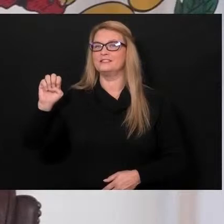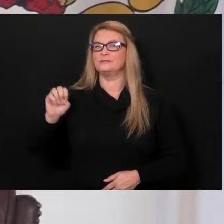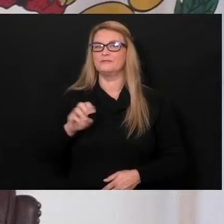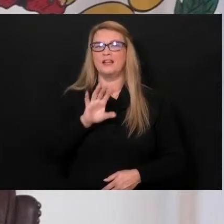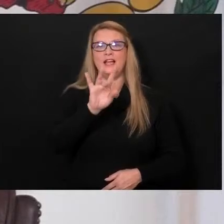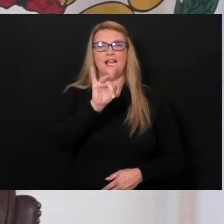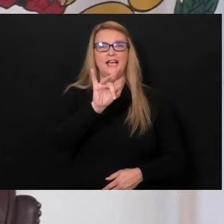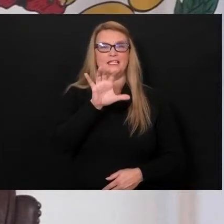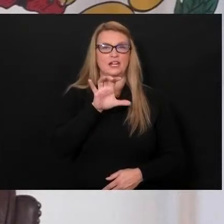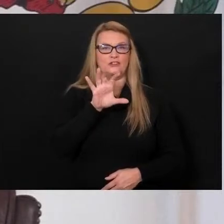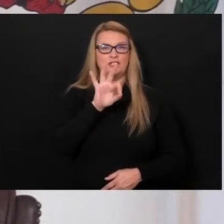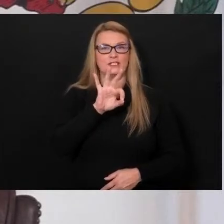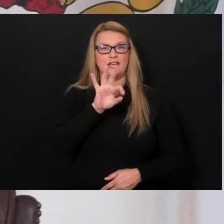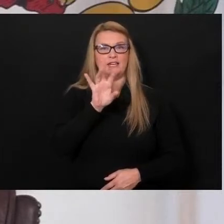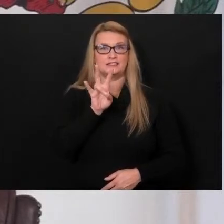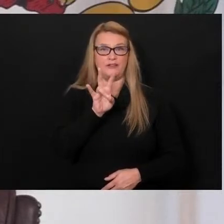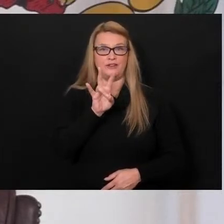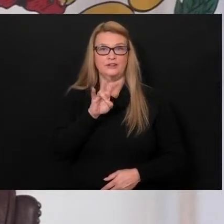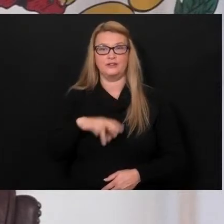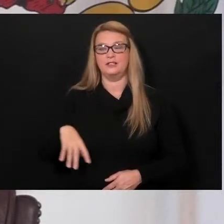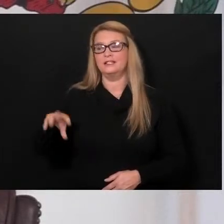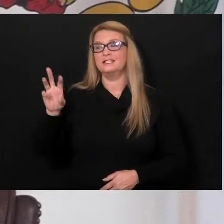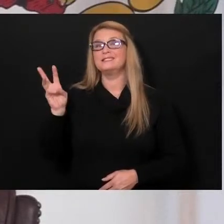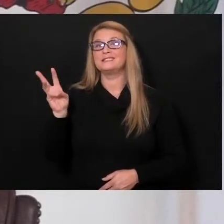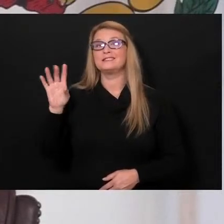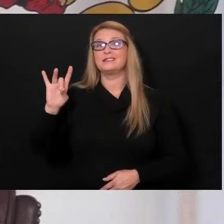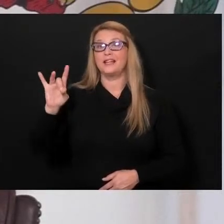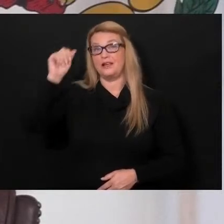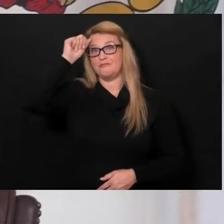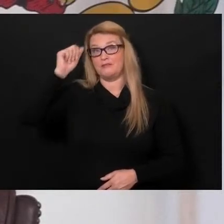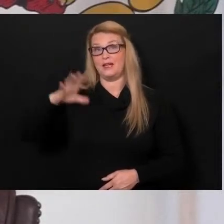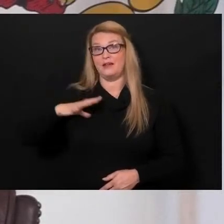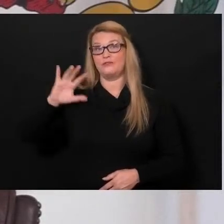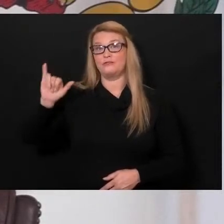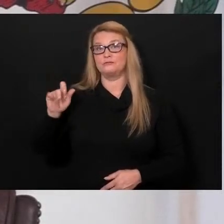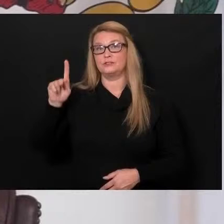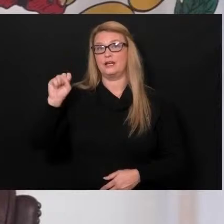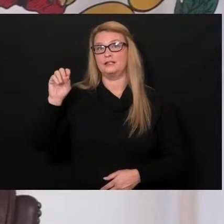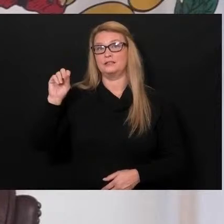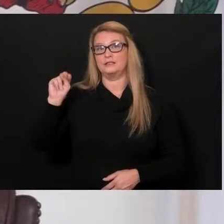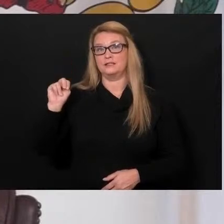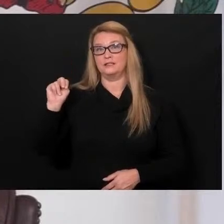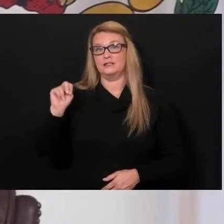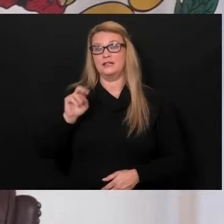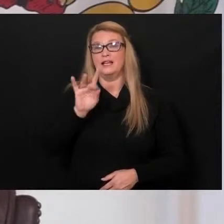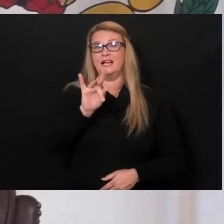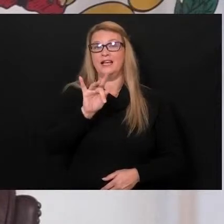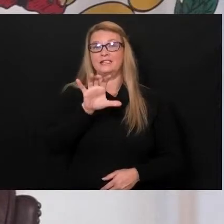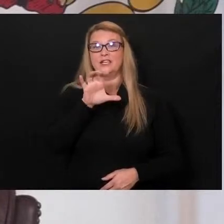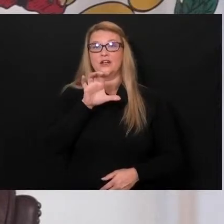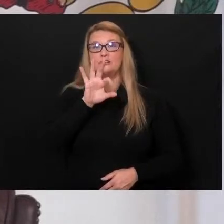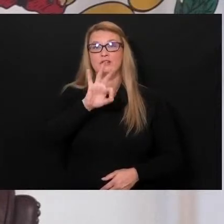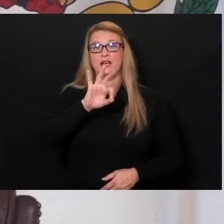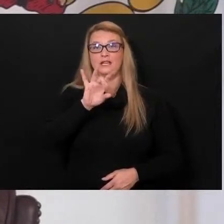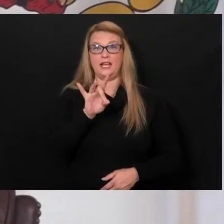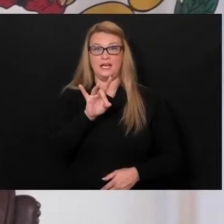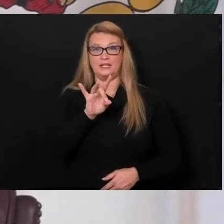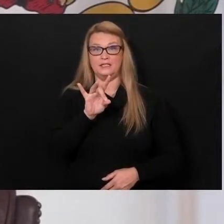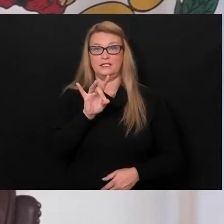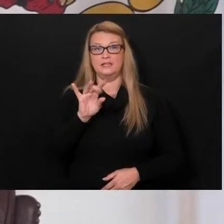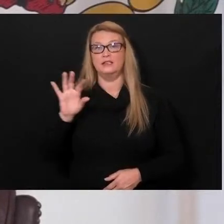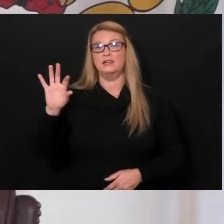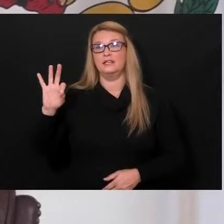Our 1,897th death is a 68-year-old male from Jackson County. Our 1,898th death